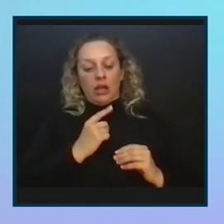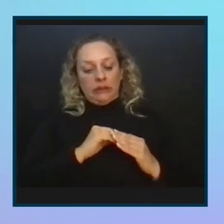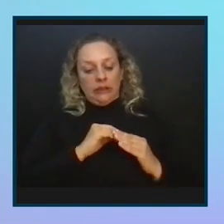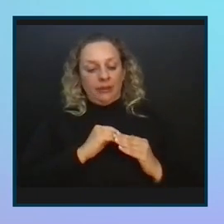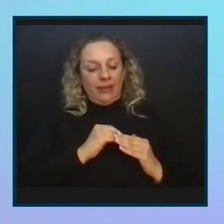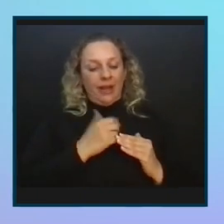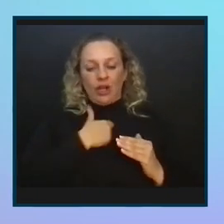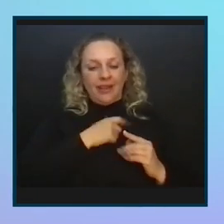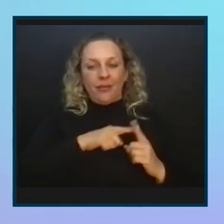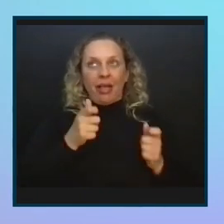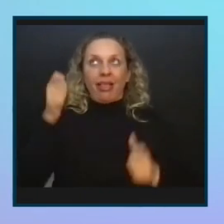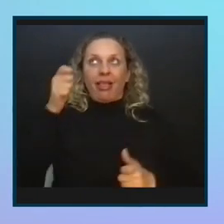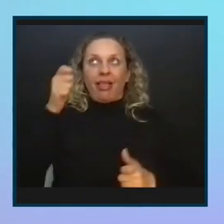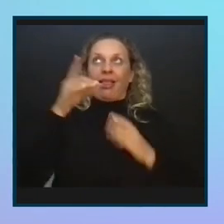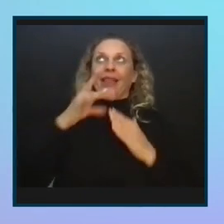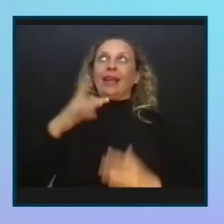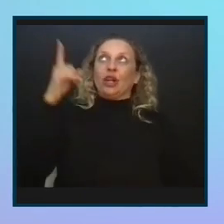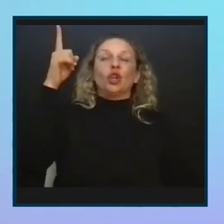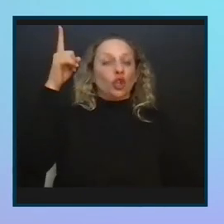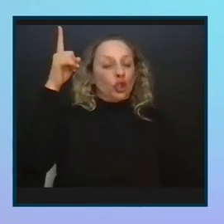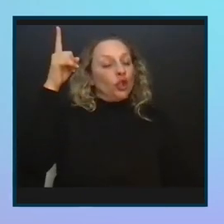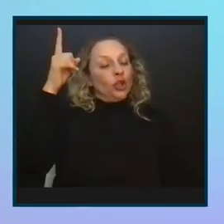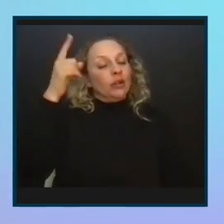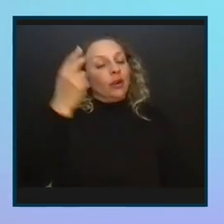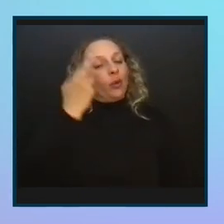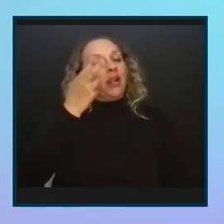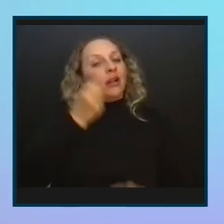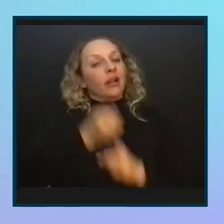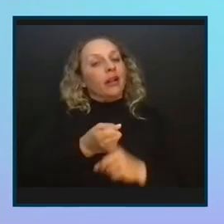very aware that accessibility is one of the benefits.